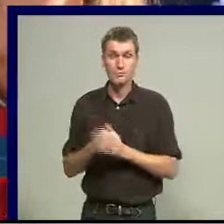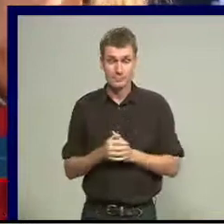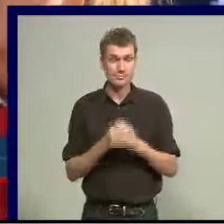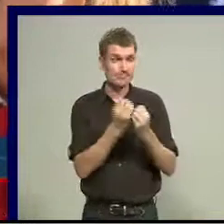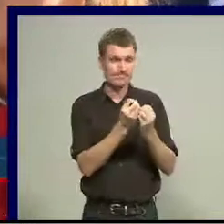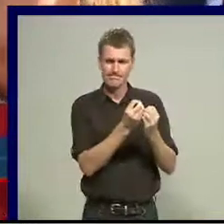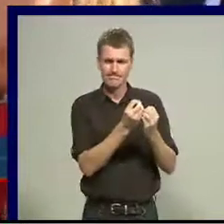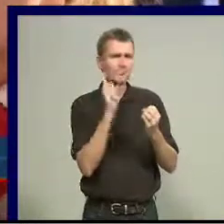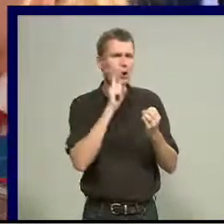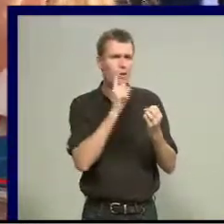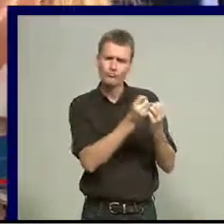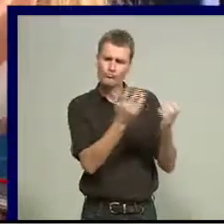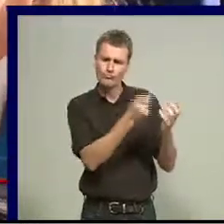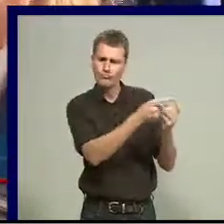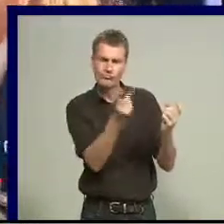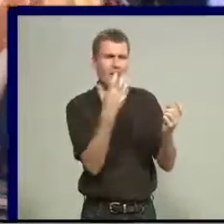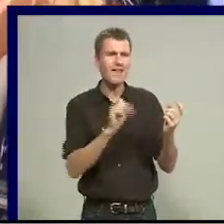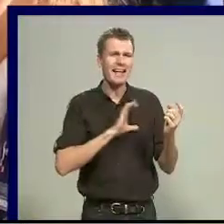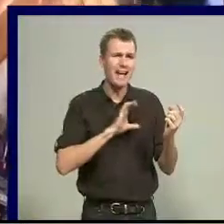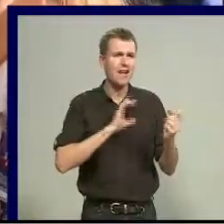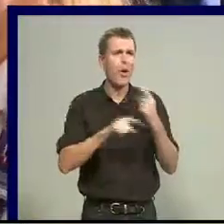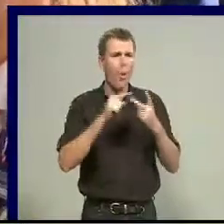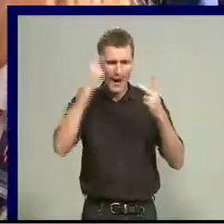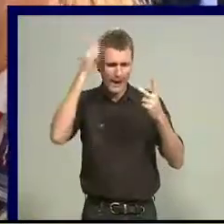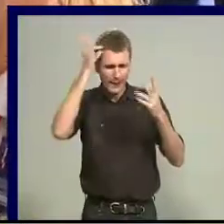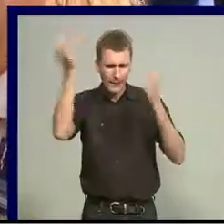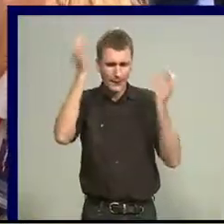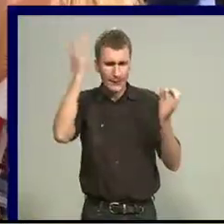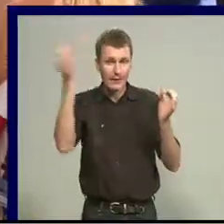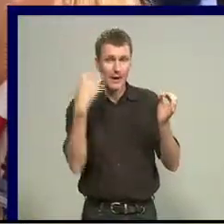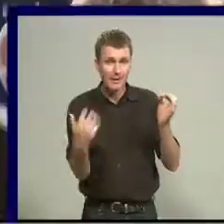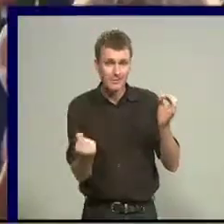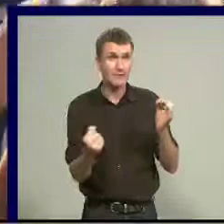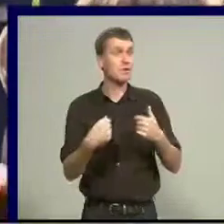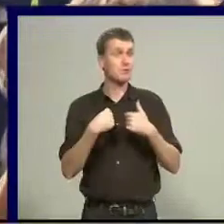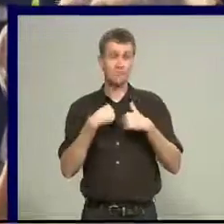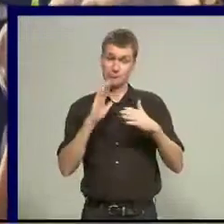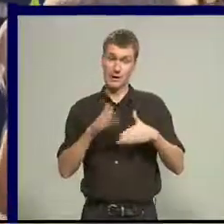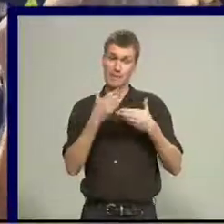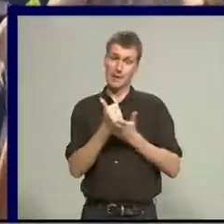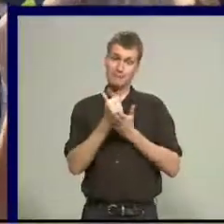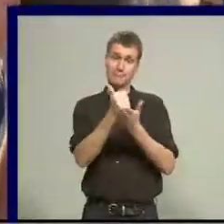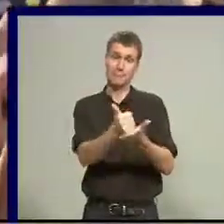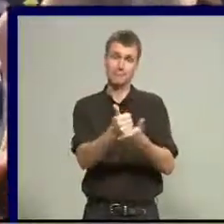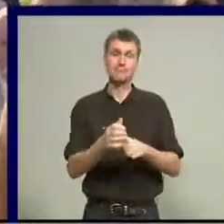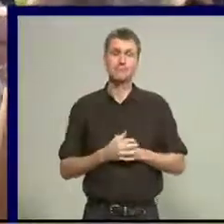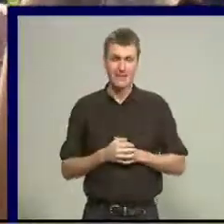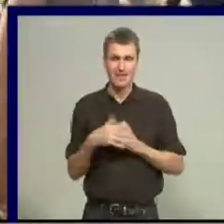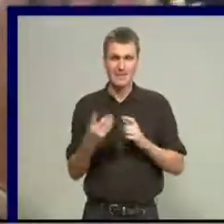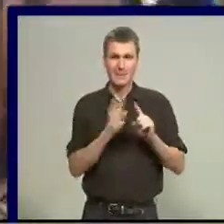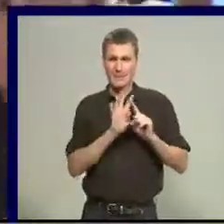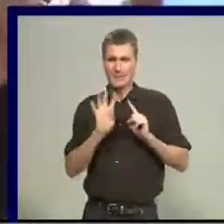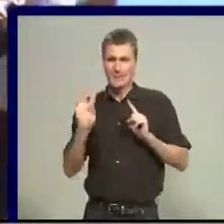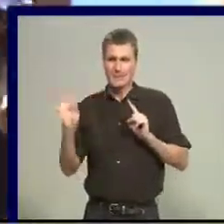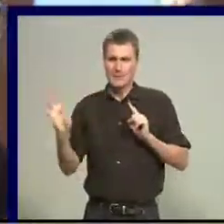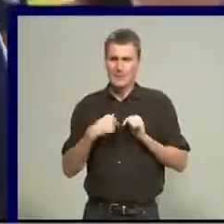through cancer and have alopecia, so it's kind of a way to give back to them. And while they nervously lined the school yard, I'm